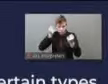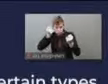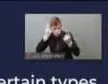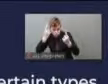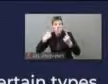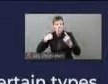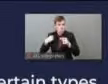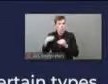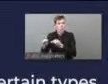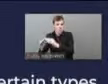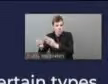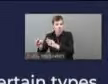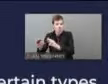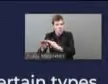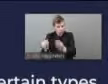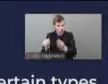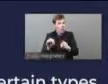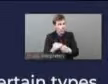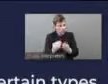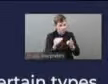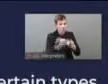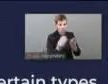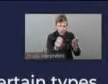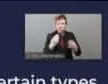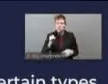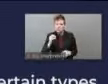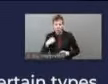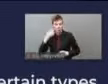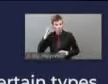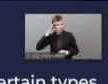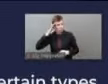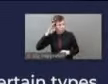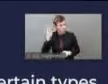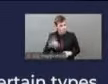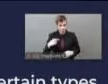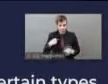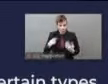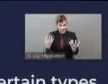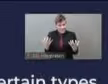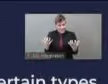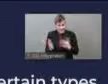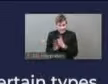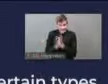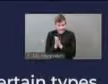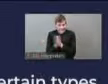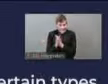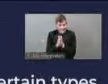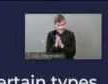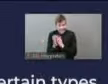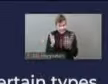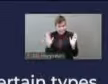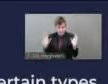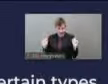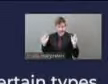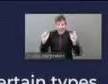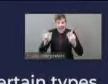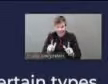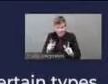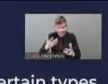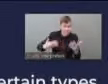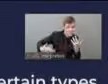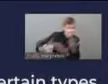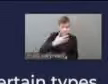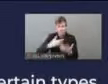and for us, for supporting our local businesses that, as we all know, have really struggled in this environment during